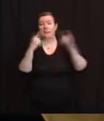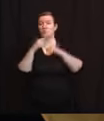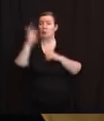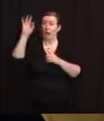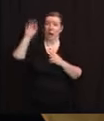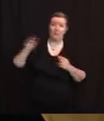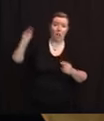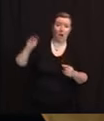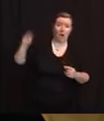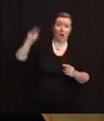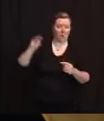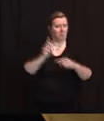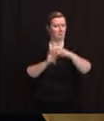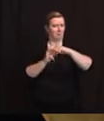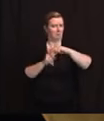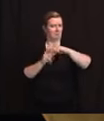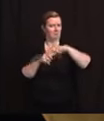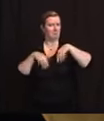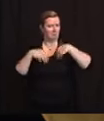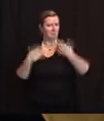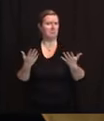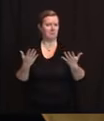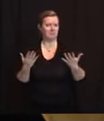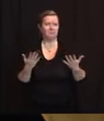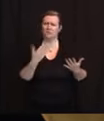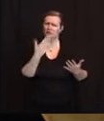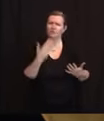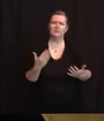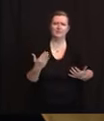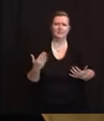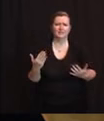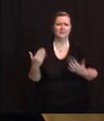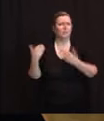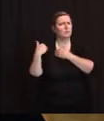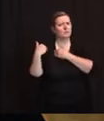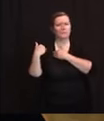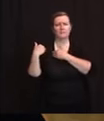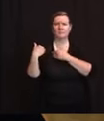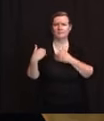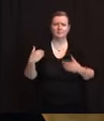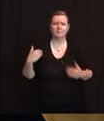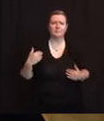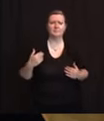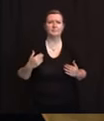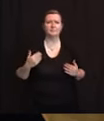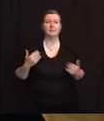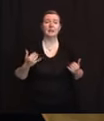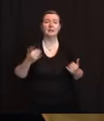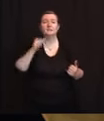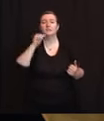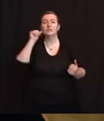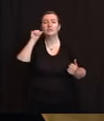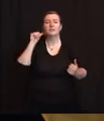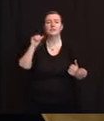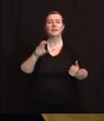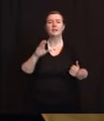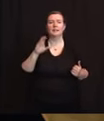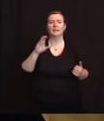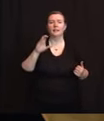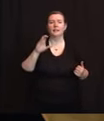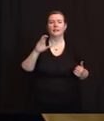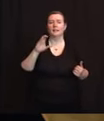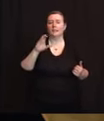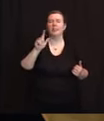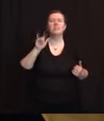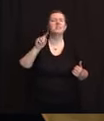personal responsibility that each one of you have been taking, most of you anyway. On the overnight, in Clinton Township, the subject was citing for